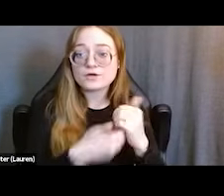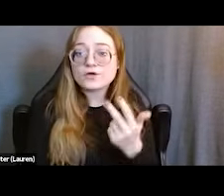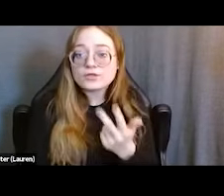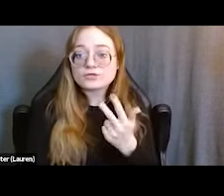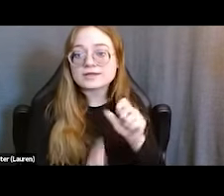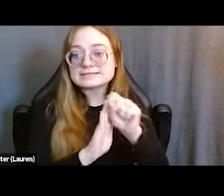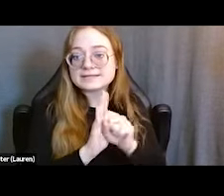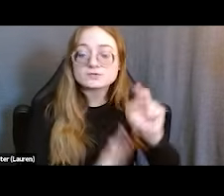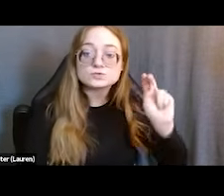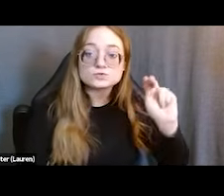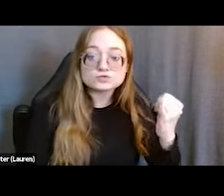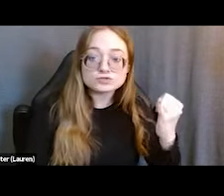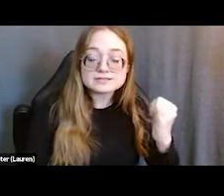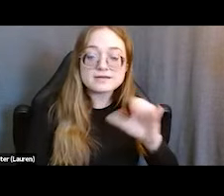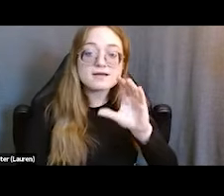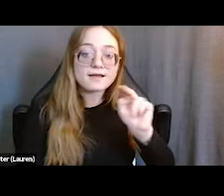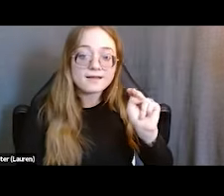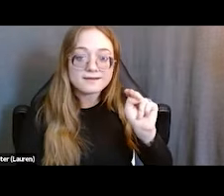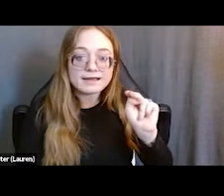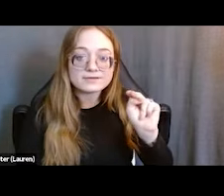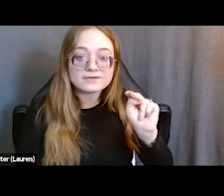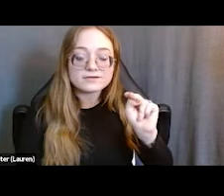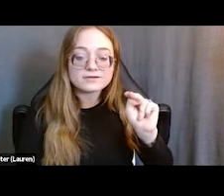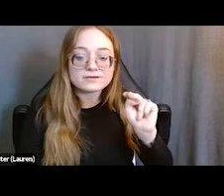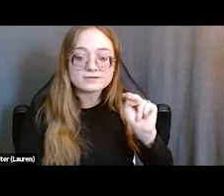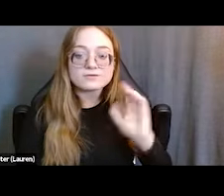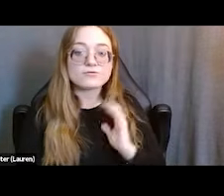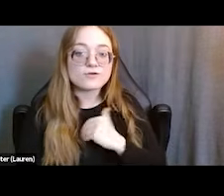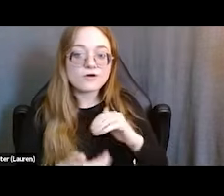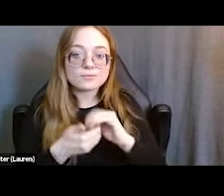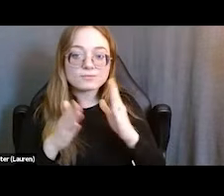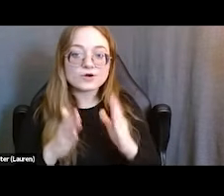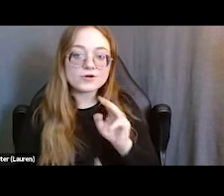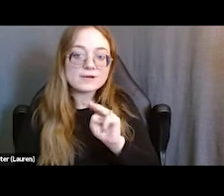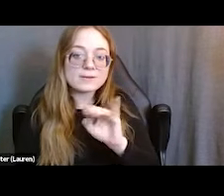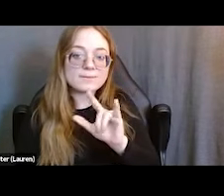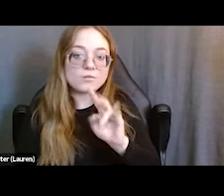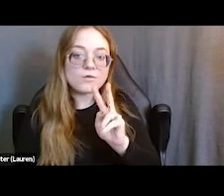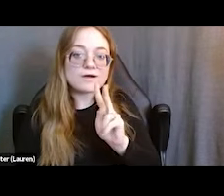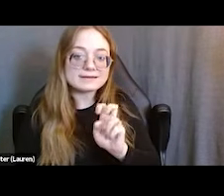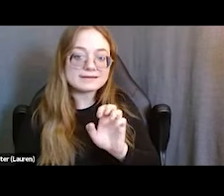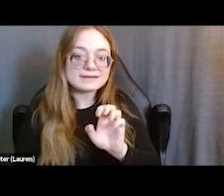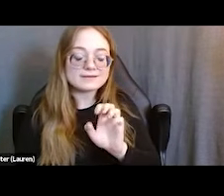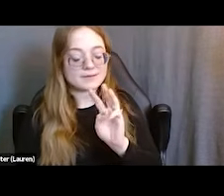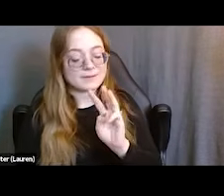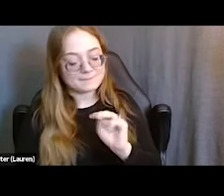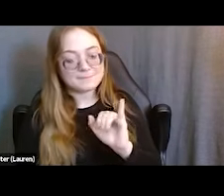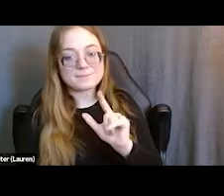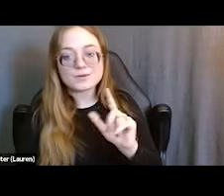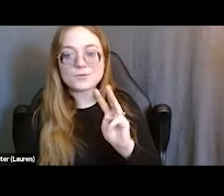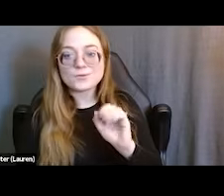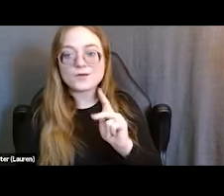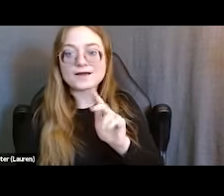New Jersey, Connecticut, and our partners in wraparound Milwaukee all came together as faculty to